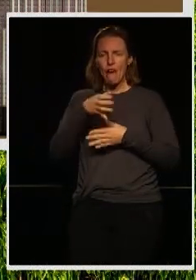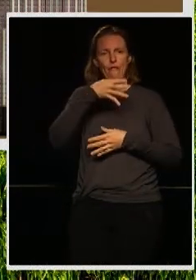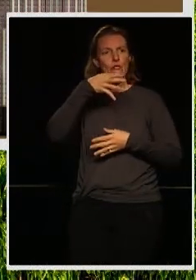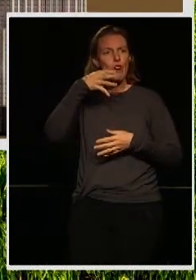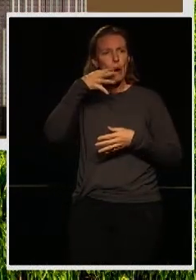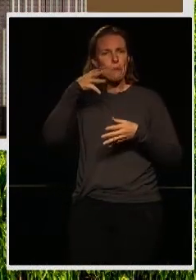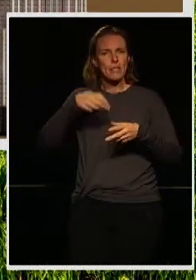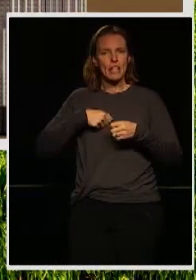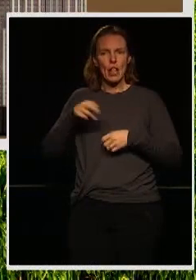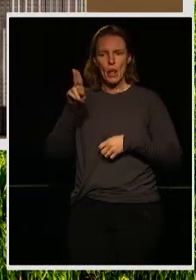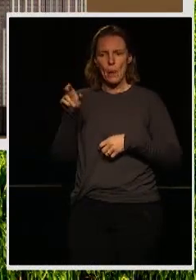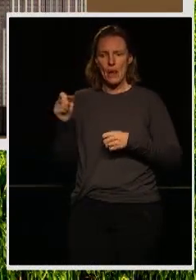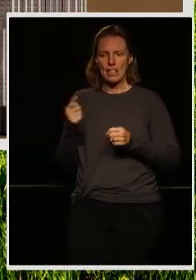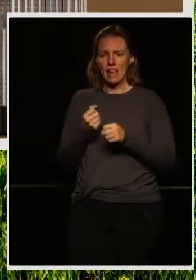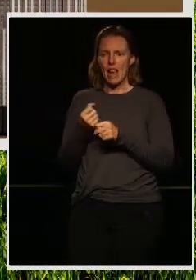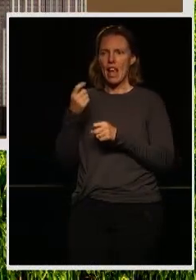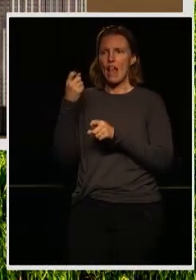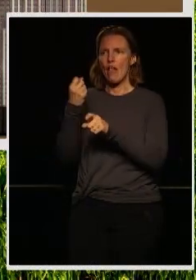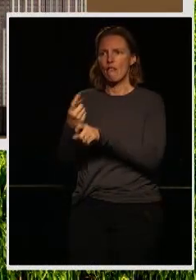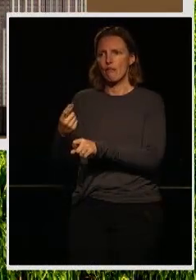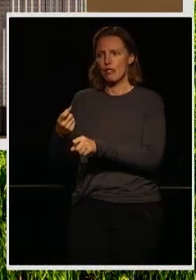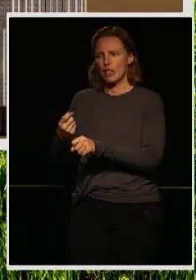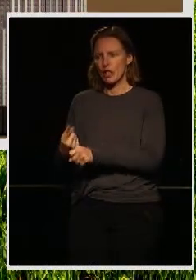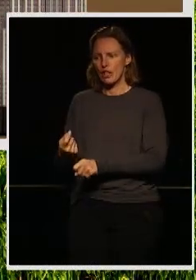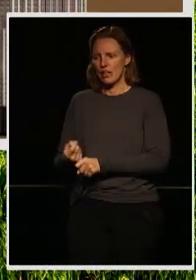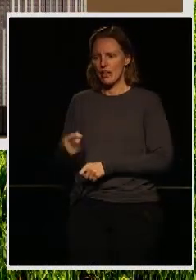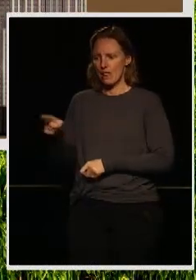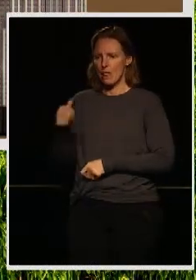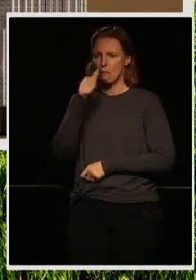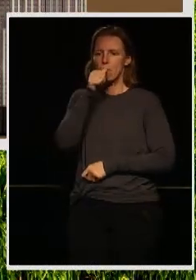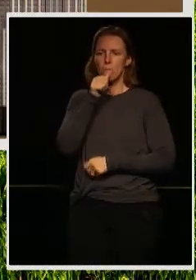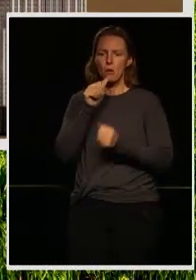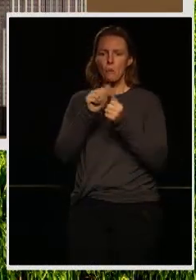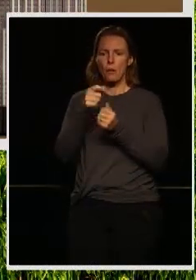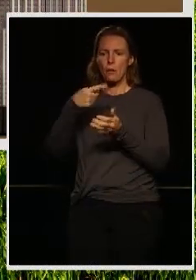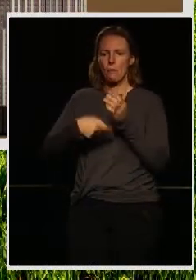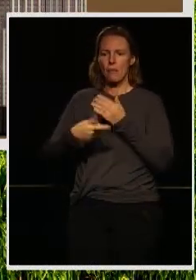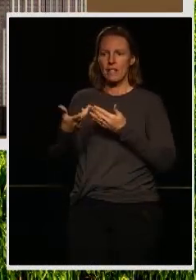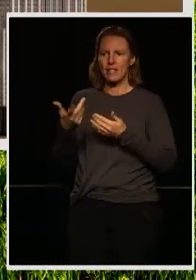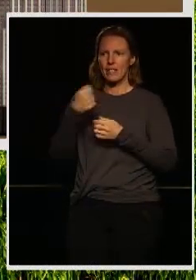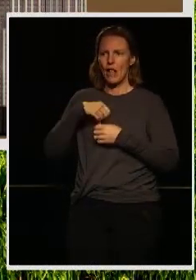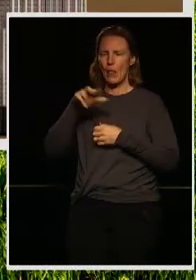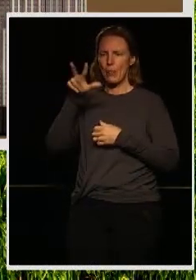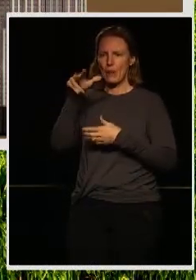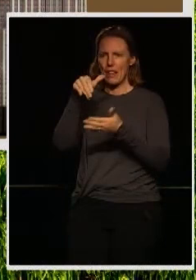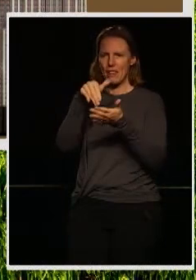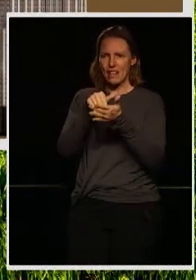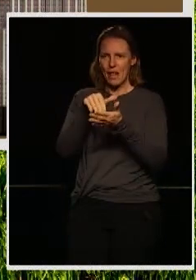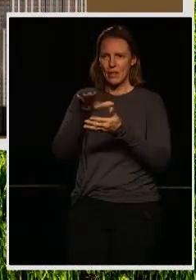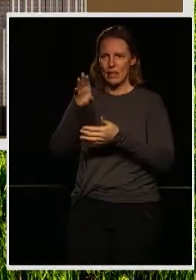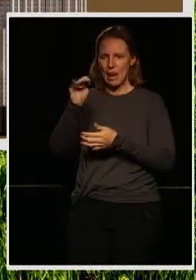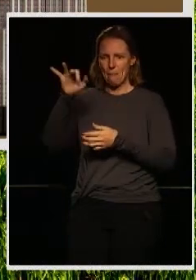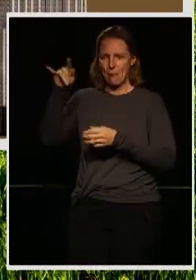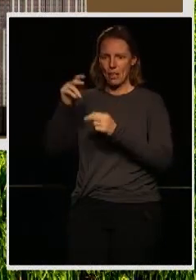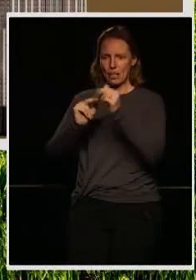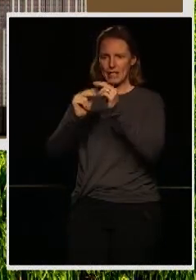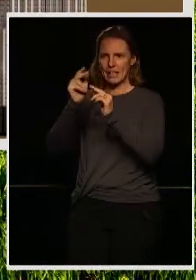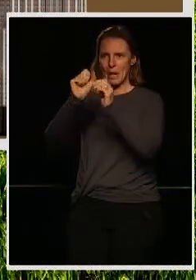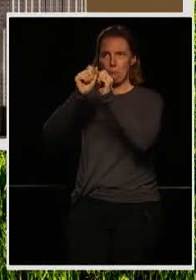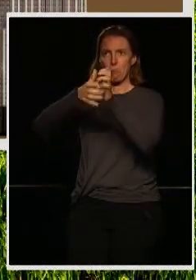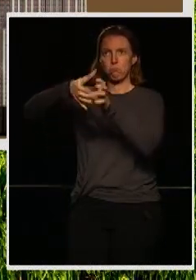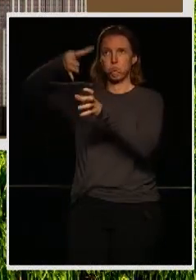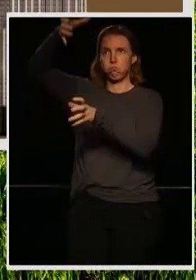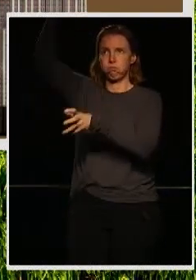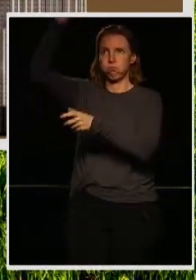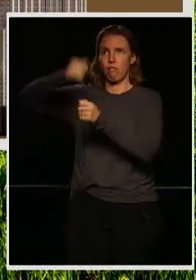farmers in the United States every single year, they deal with what equates to 3,000 Empire State Buildings of